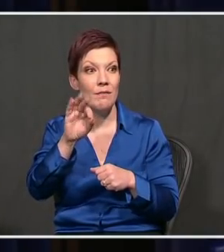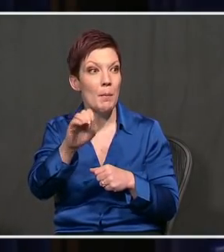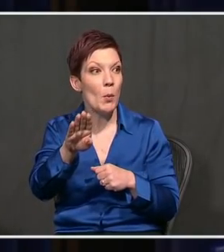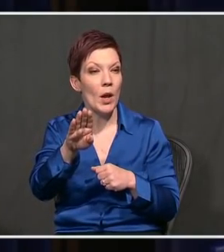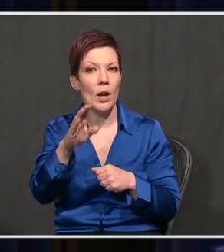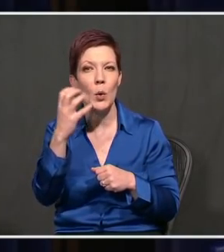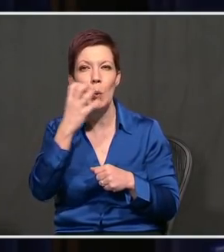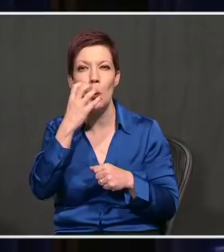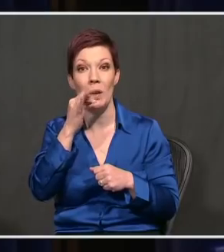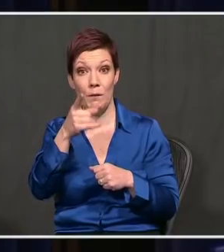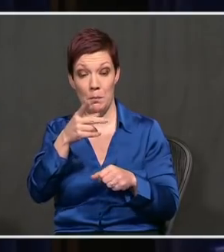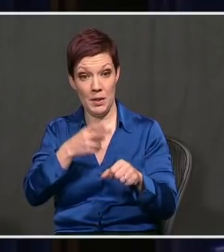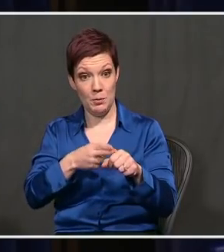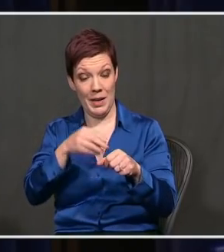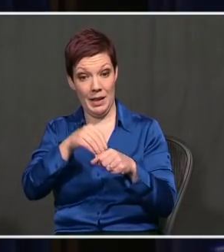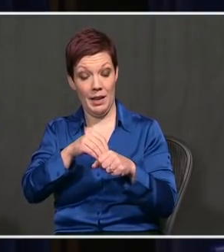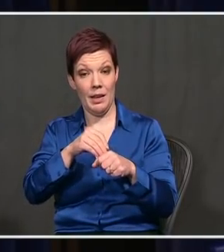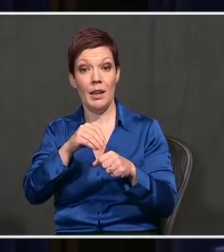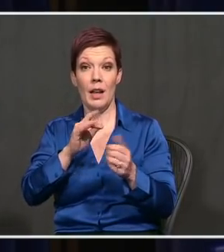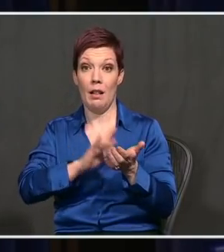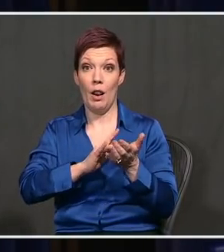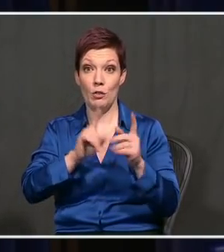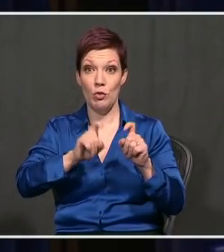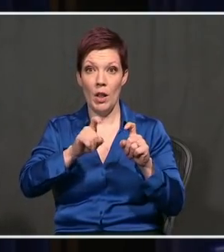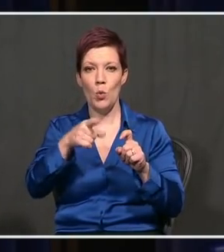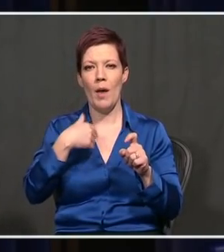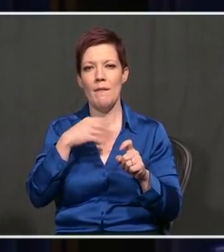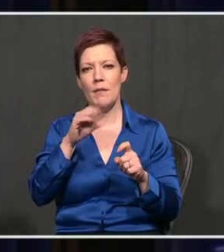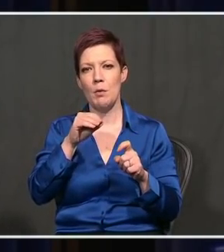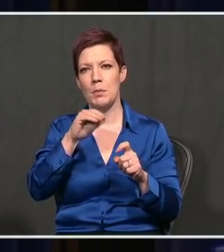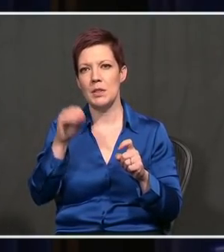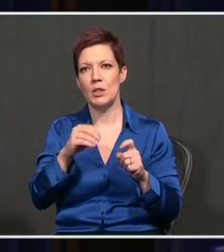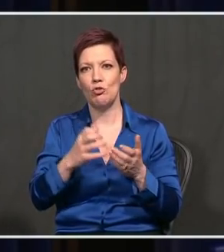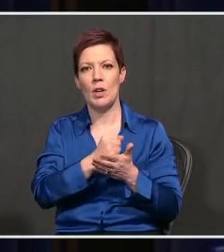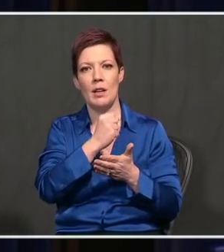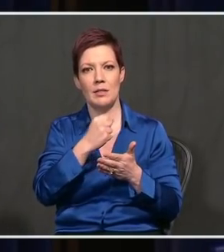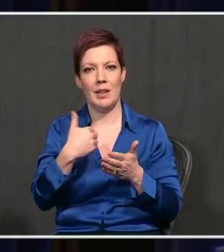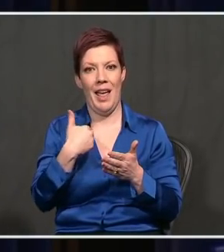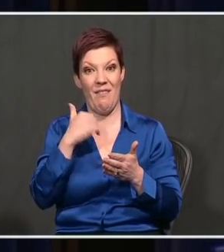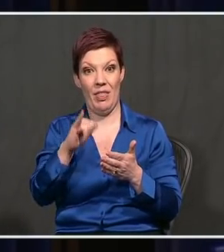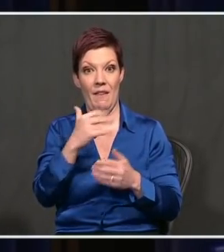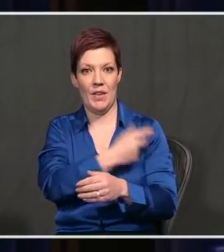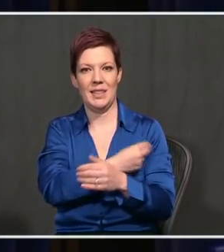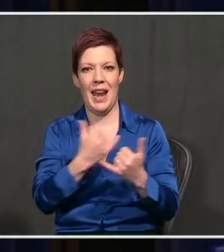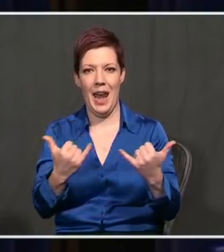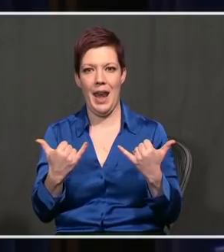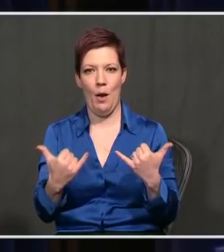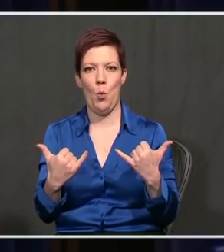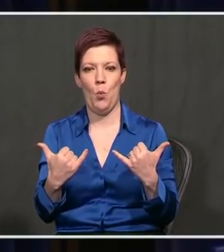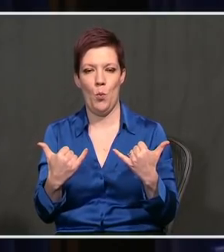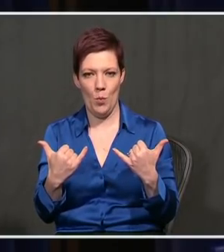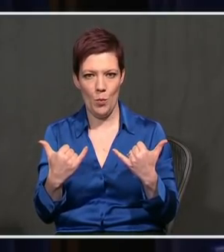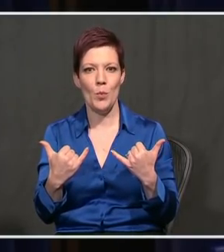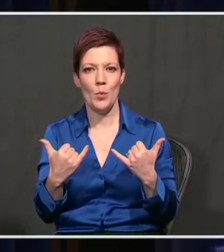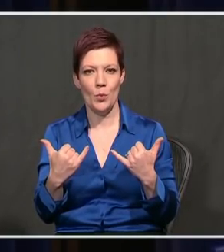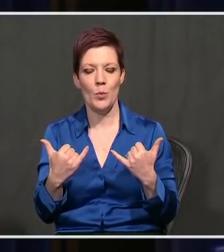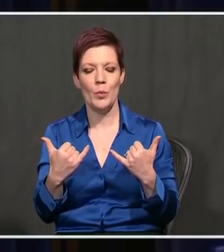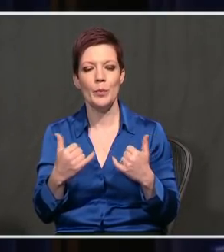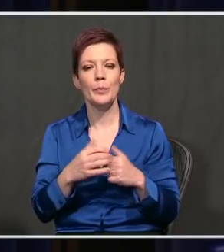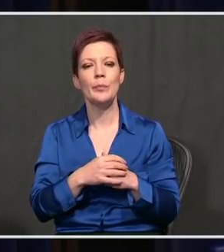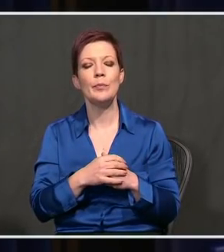If you participate in a clinical trial, you have 50% chance to have the vaccine now. And from some other